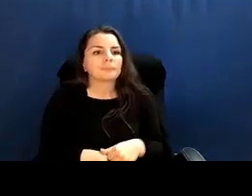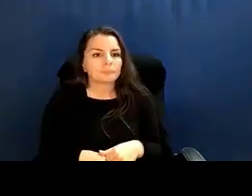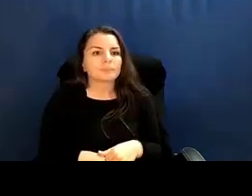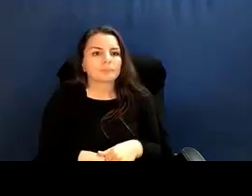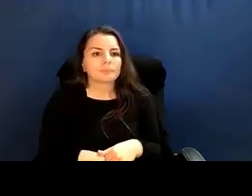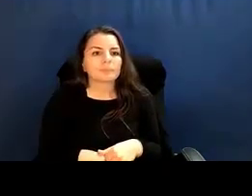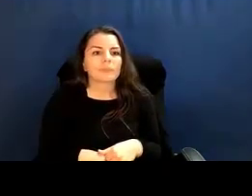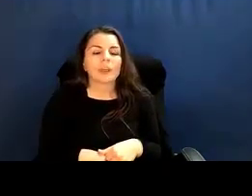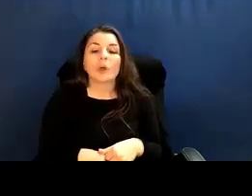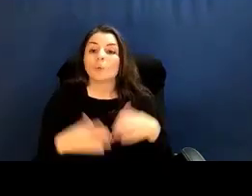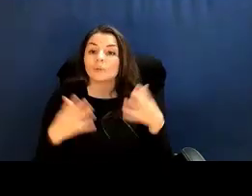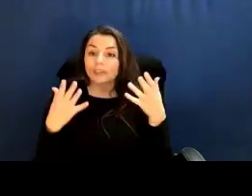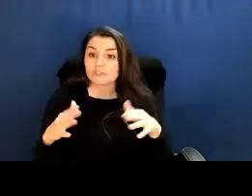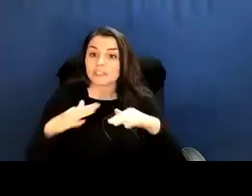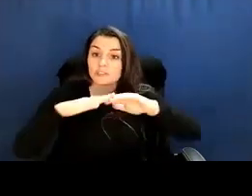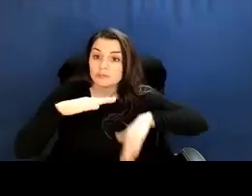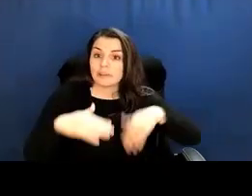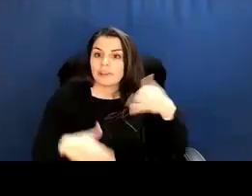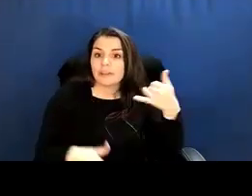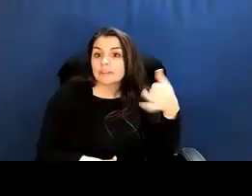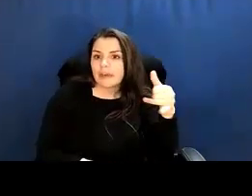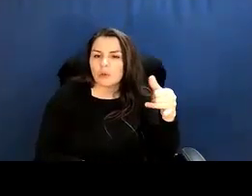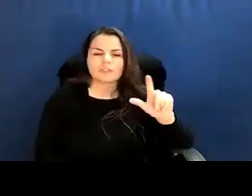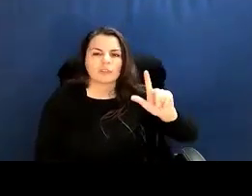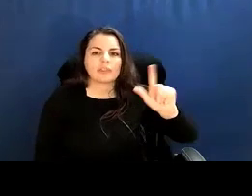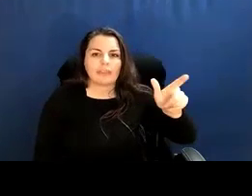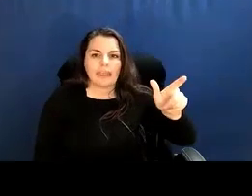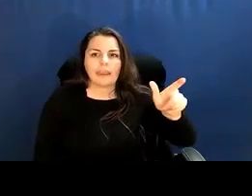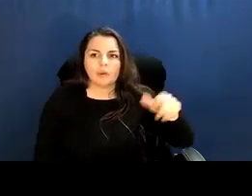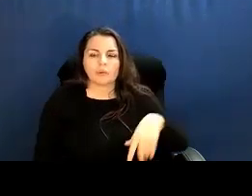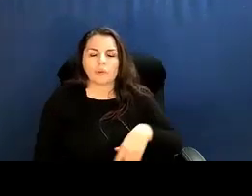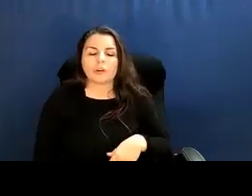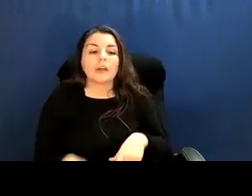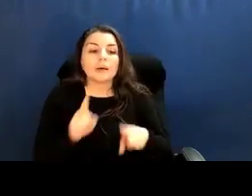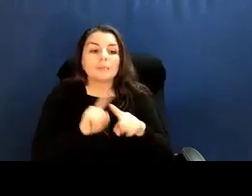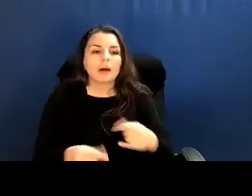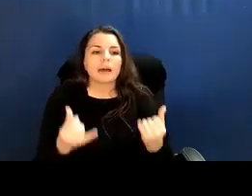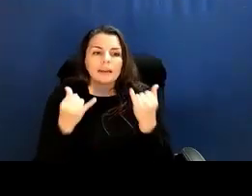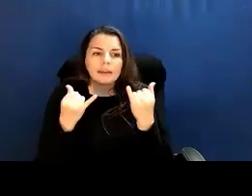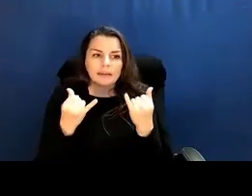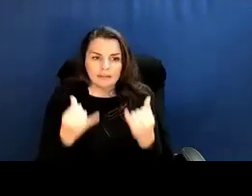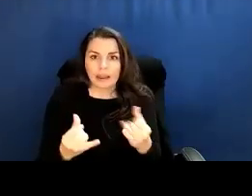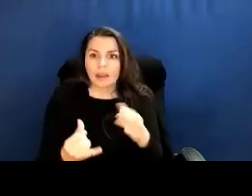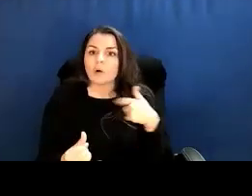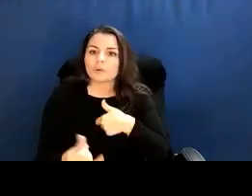After that, somebody might consider these other ones. Overall, then, what we're trying to do is bring